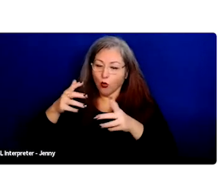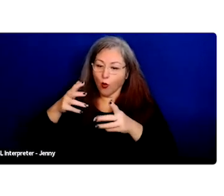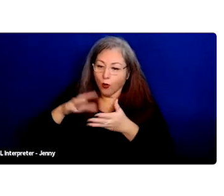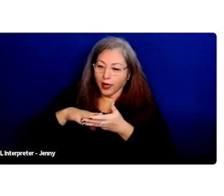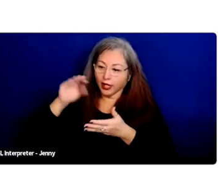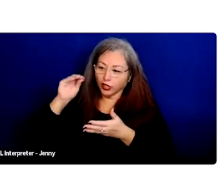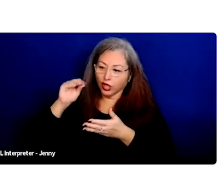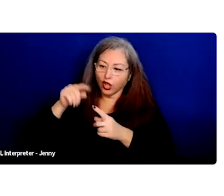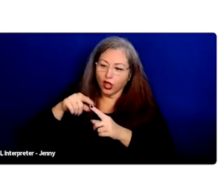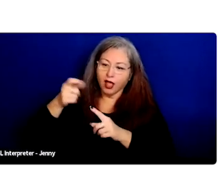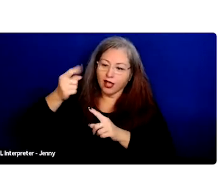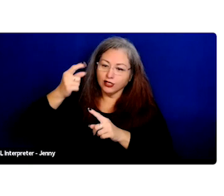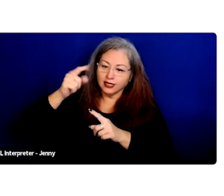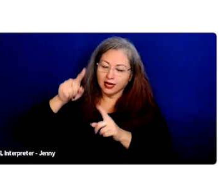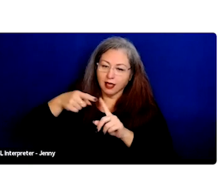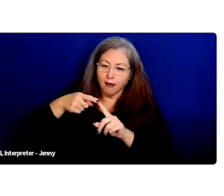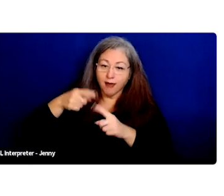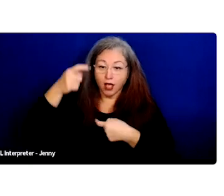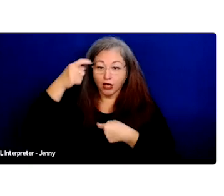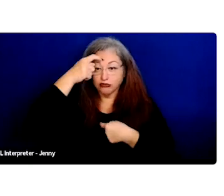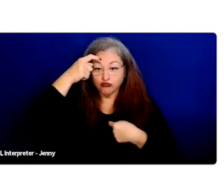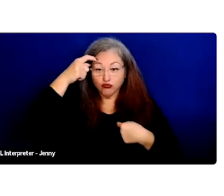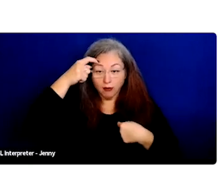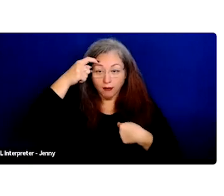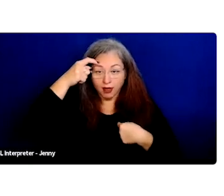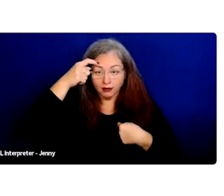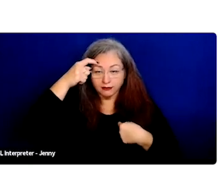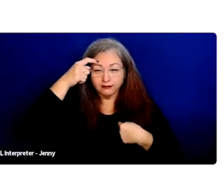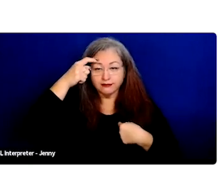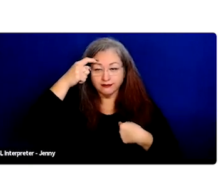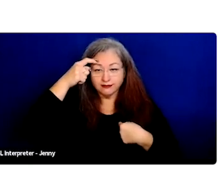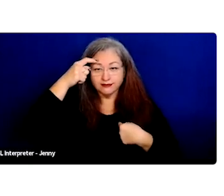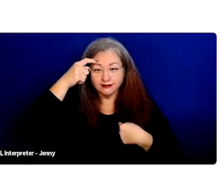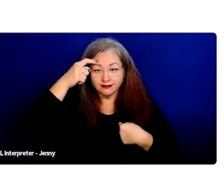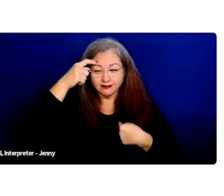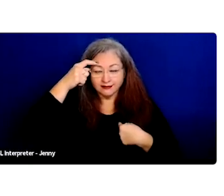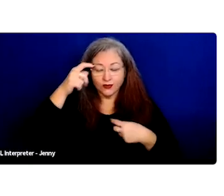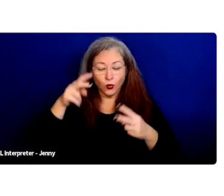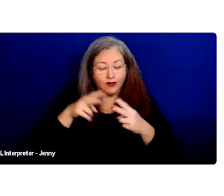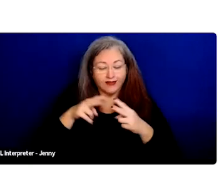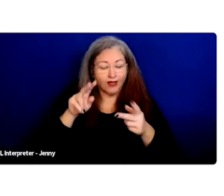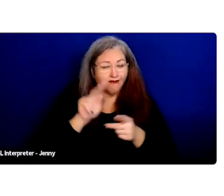our understanding of trauma, we're all really fucking tender.